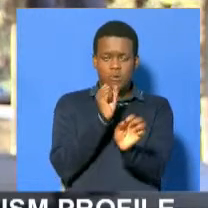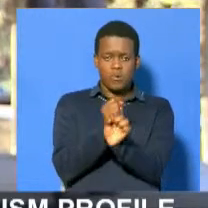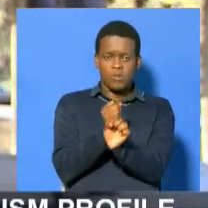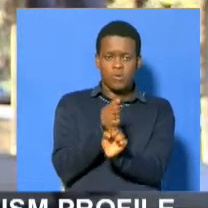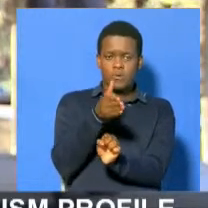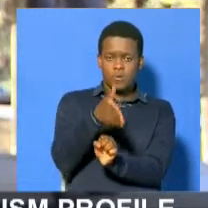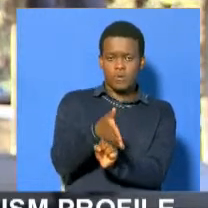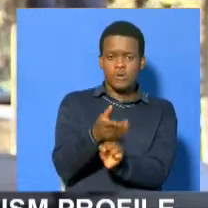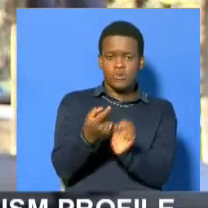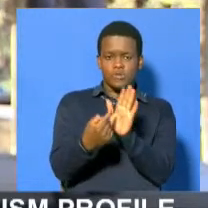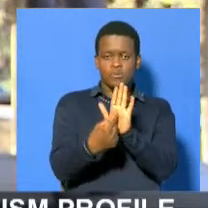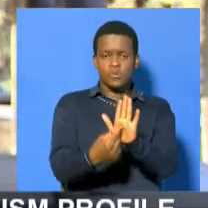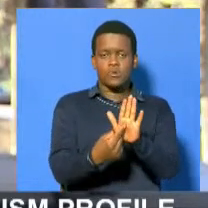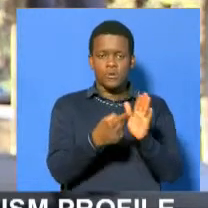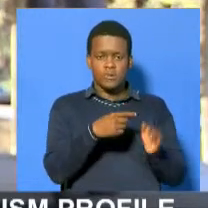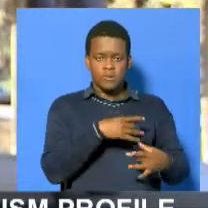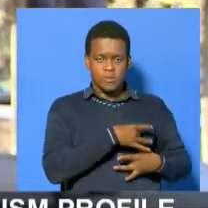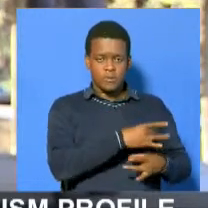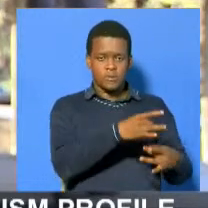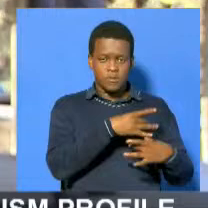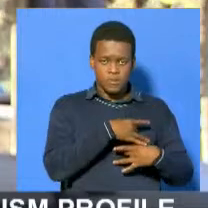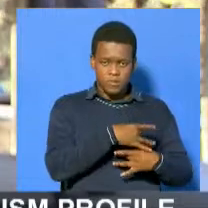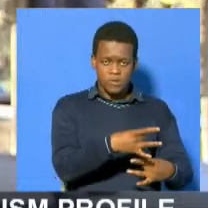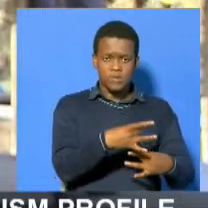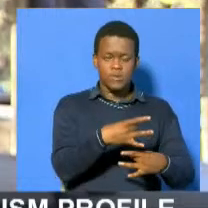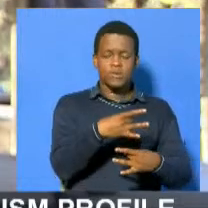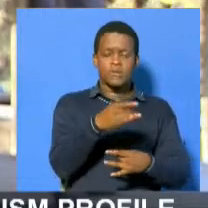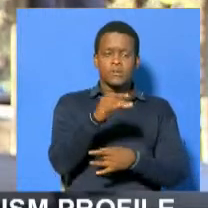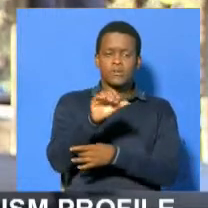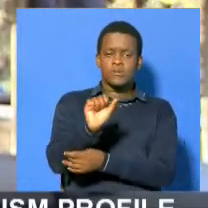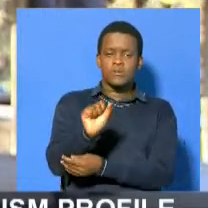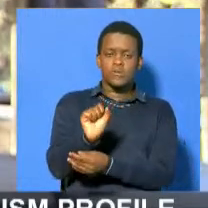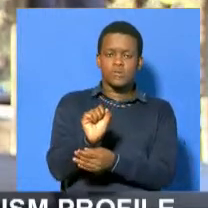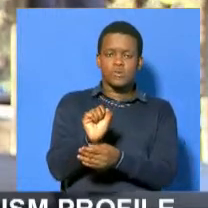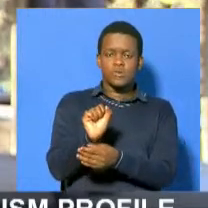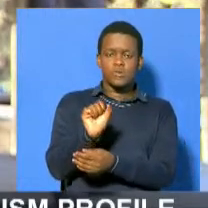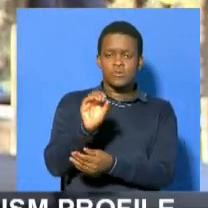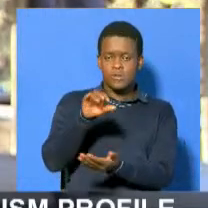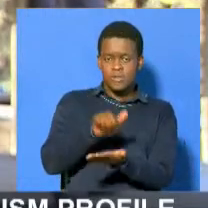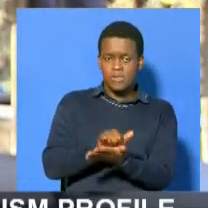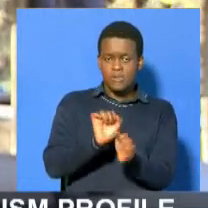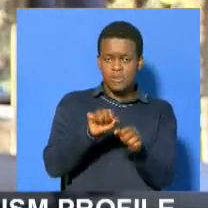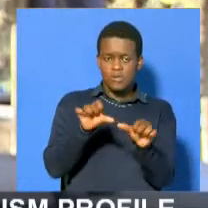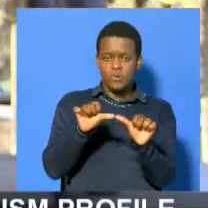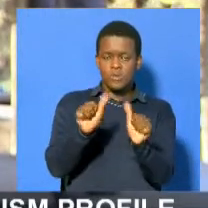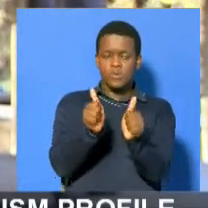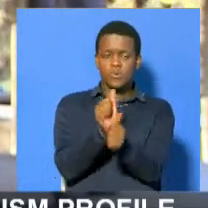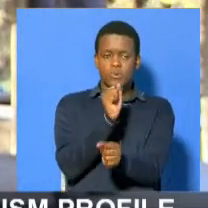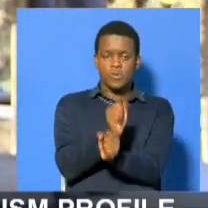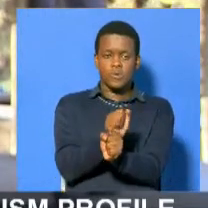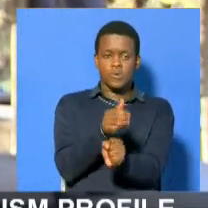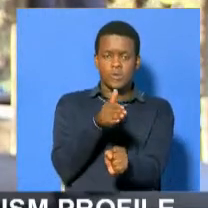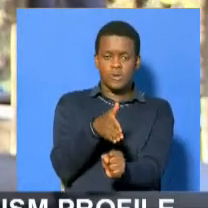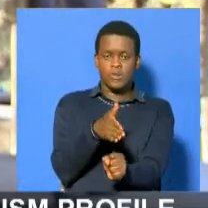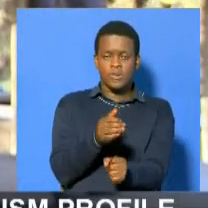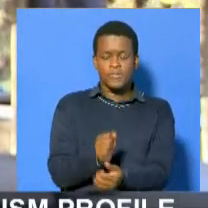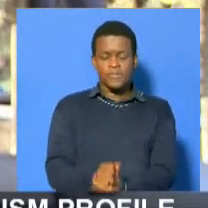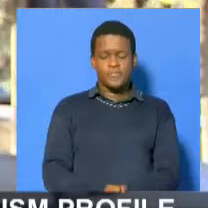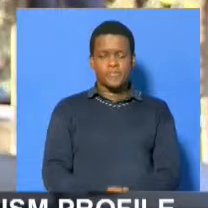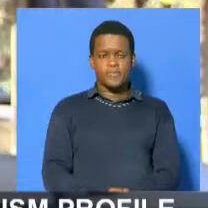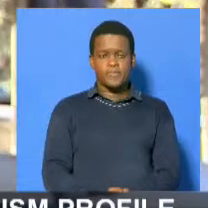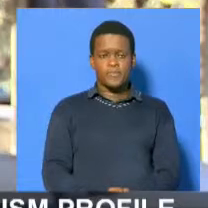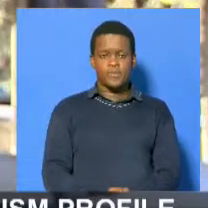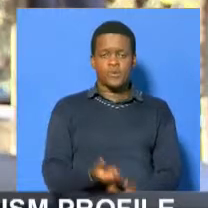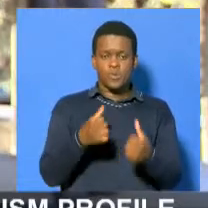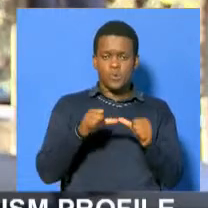capacity and the interest, most importantly, to over and above their day-to-day work requirements, go that